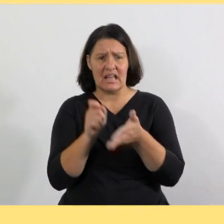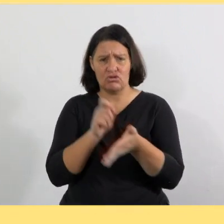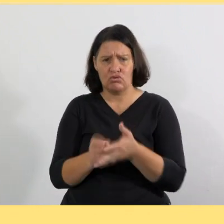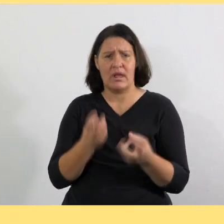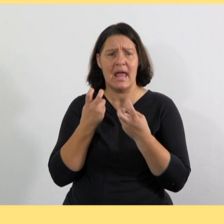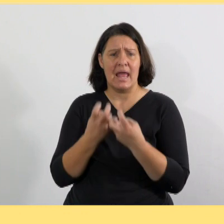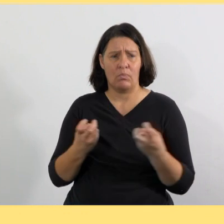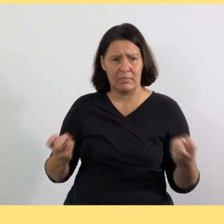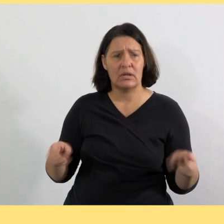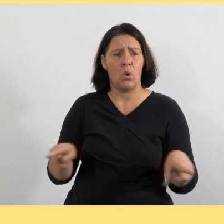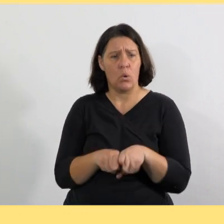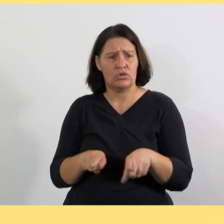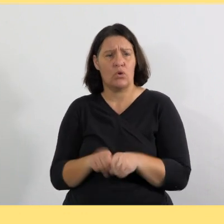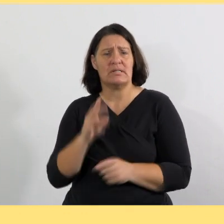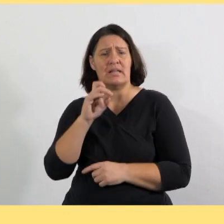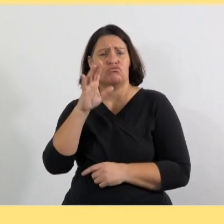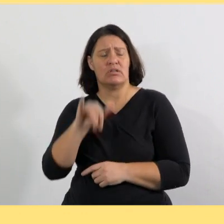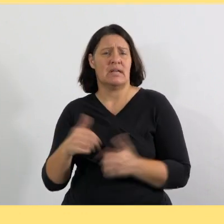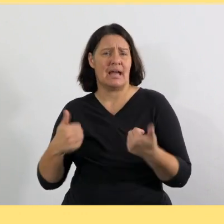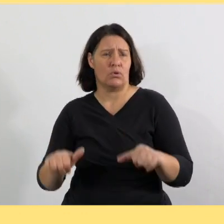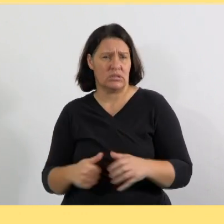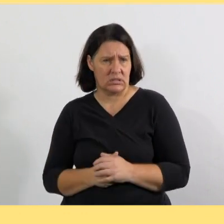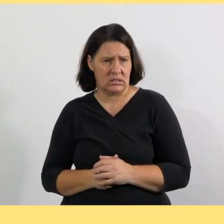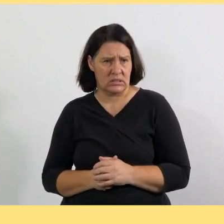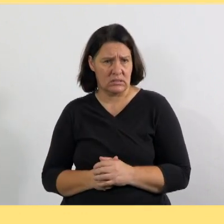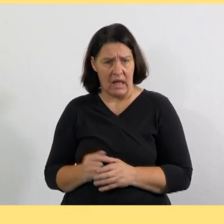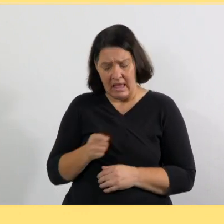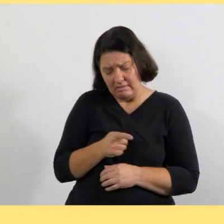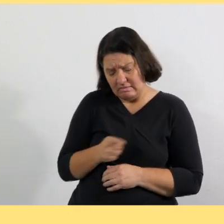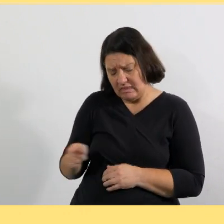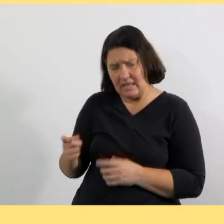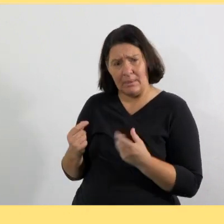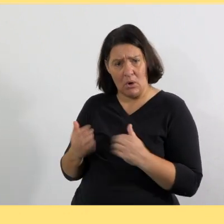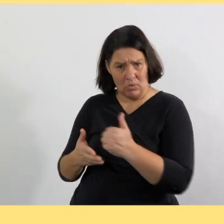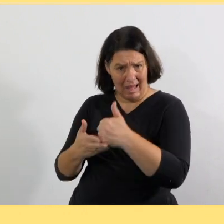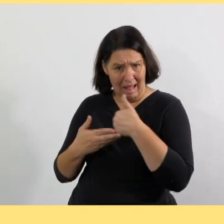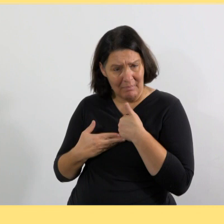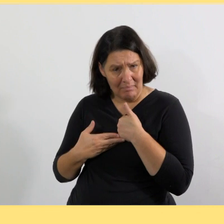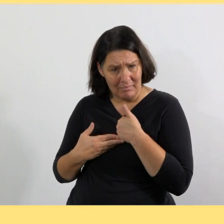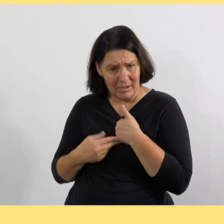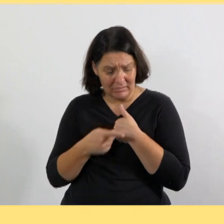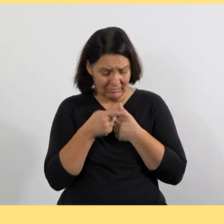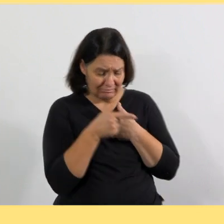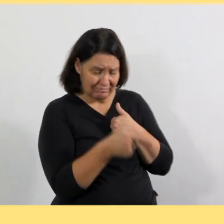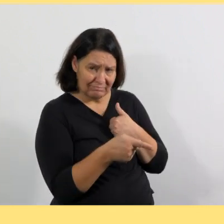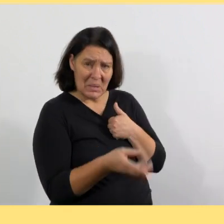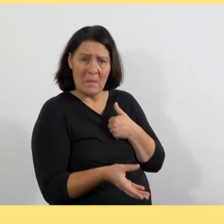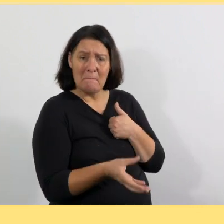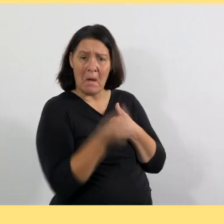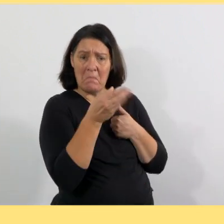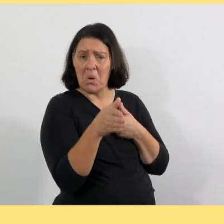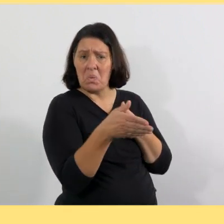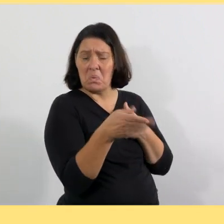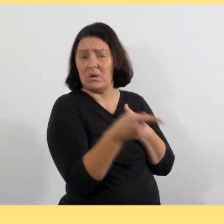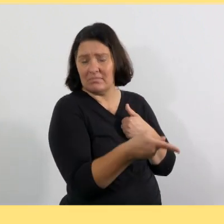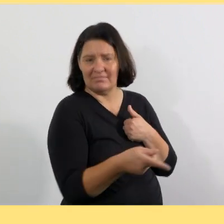stationery, equipment, as well as the sundry accounts. Can these amounts help us to get